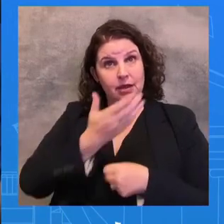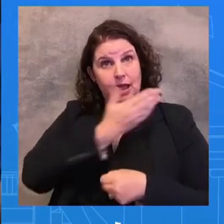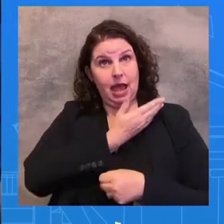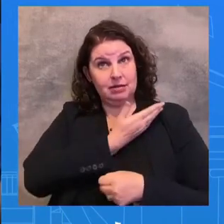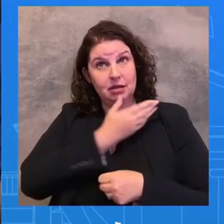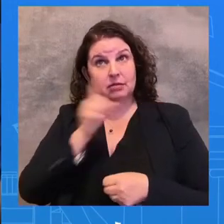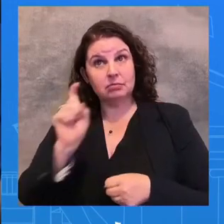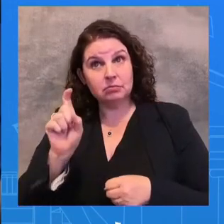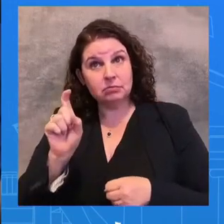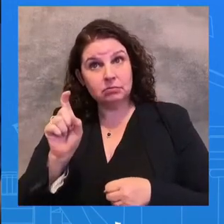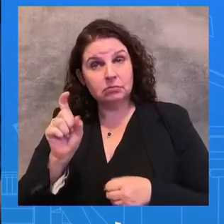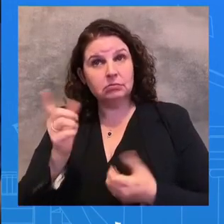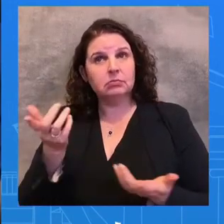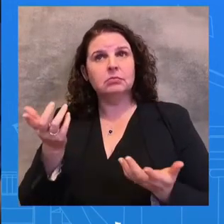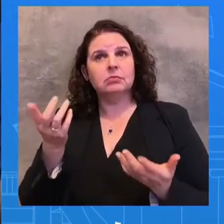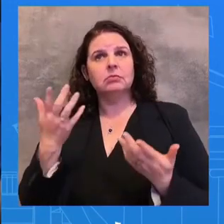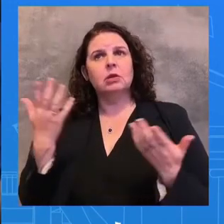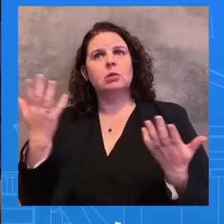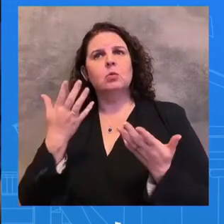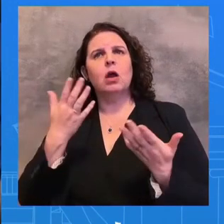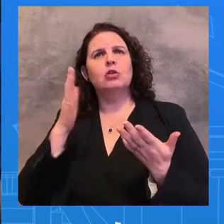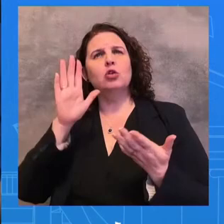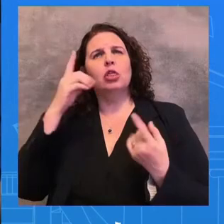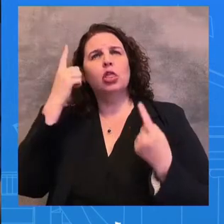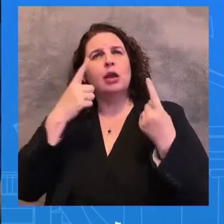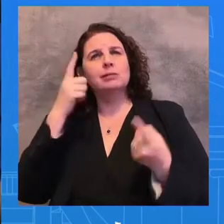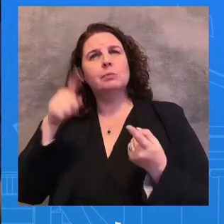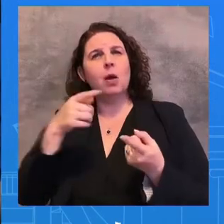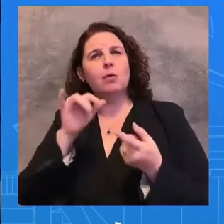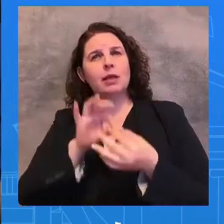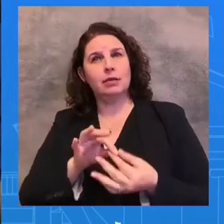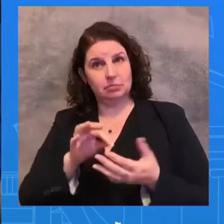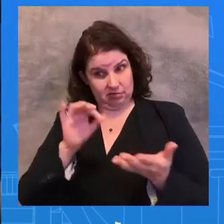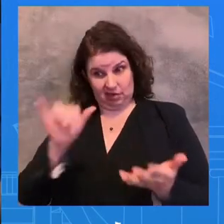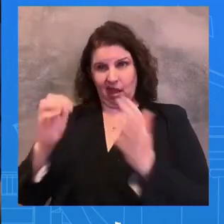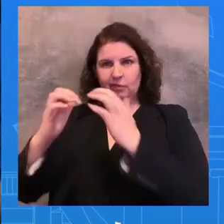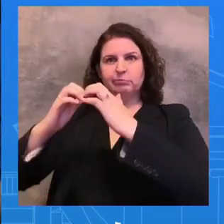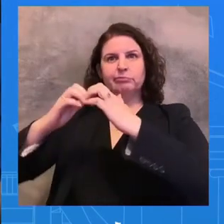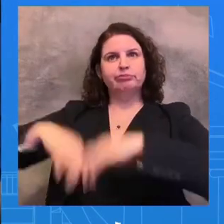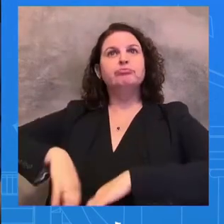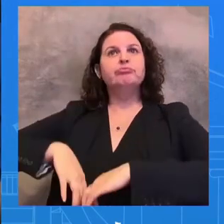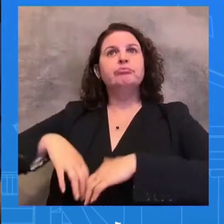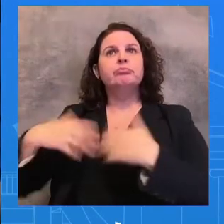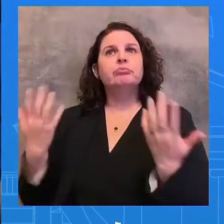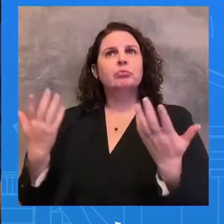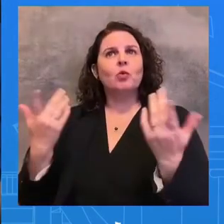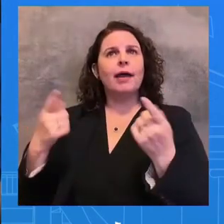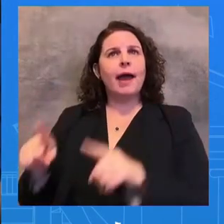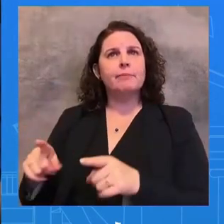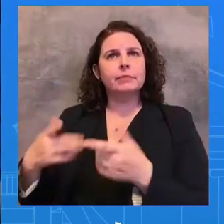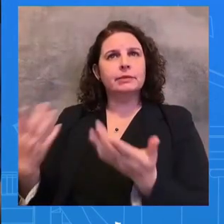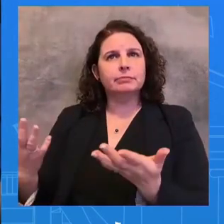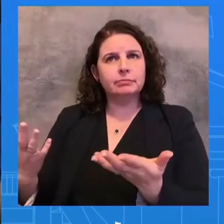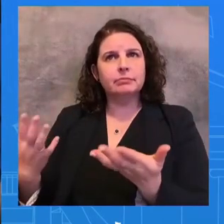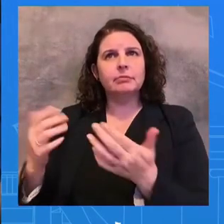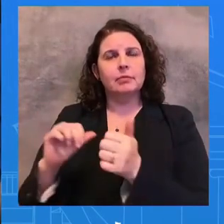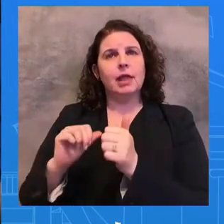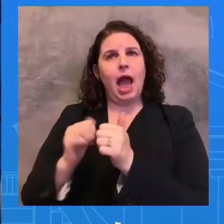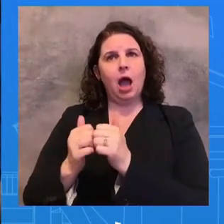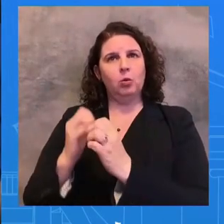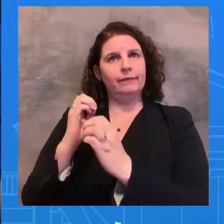this, has this been a failure? How do we fix this situation? And was the